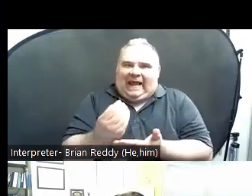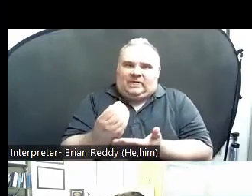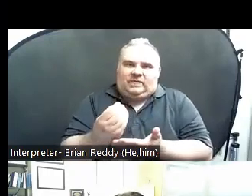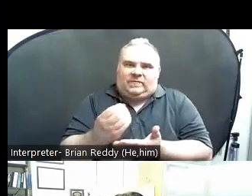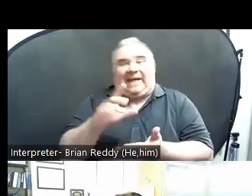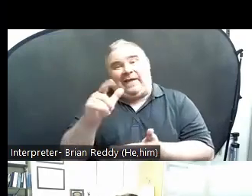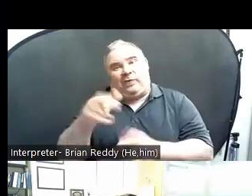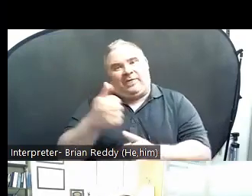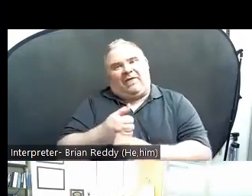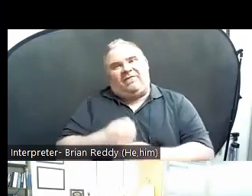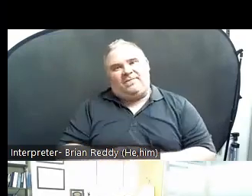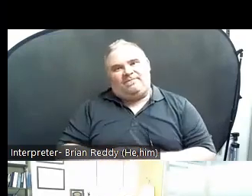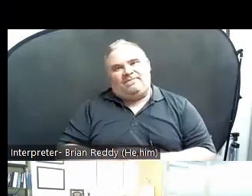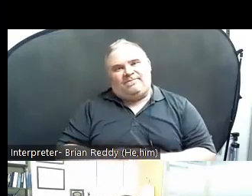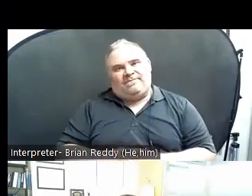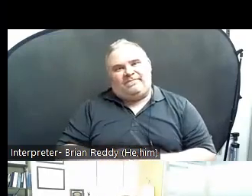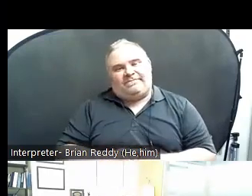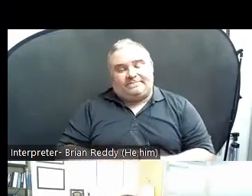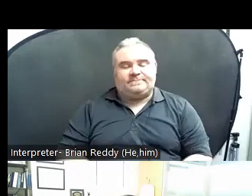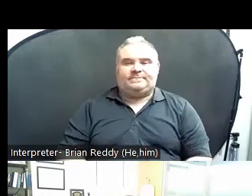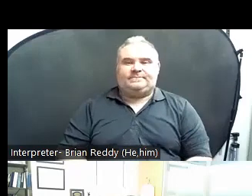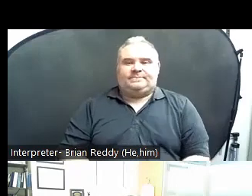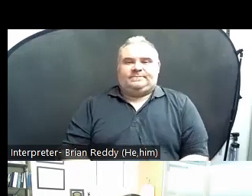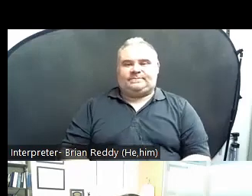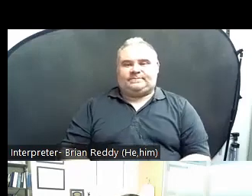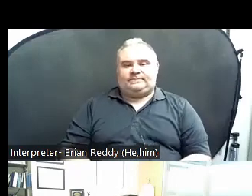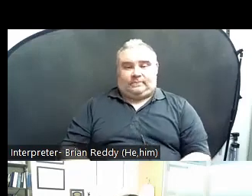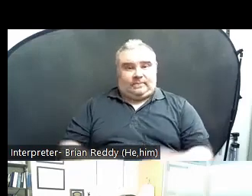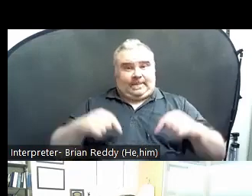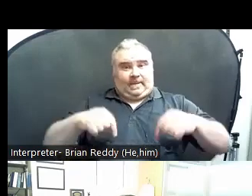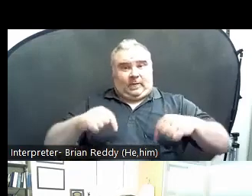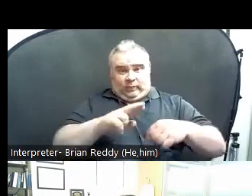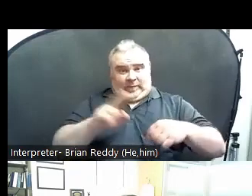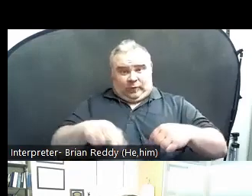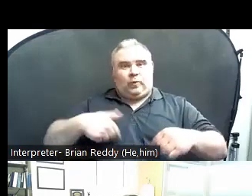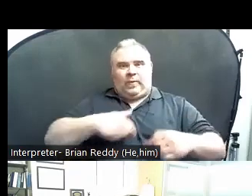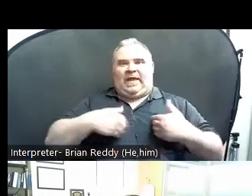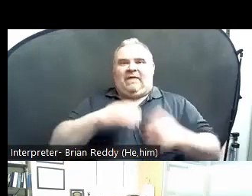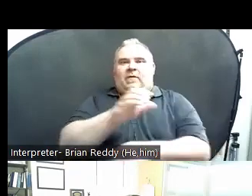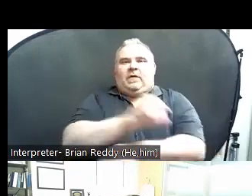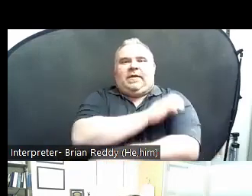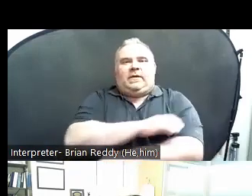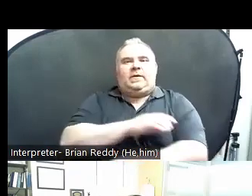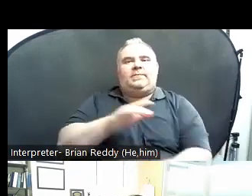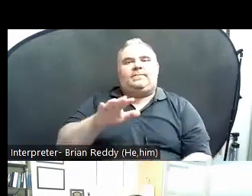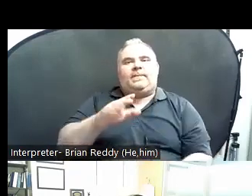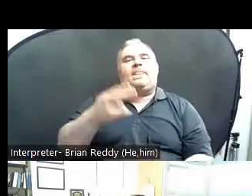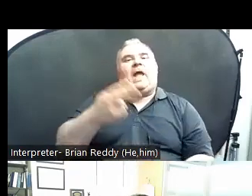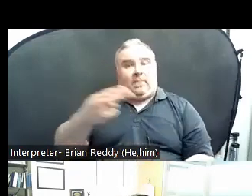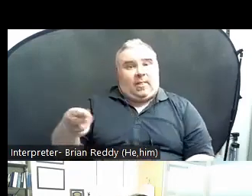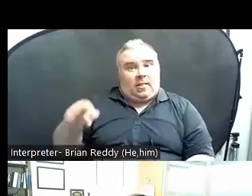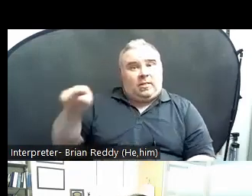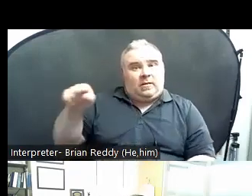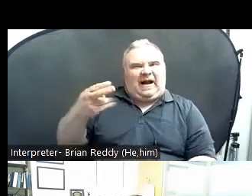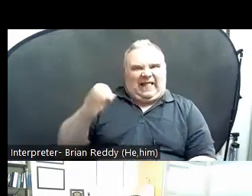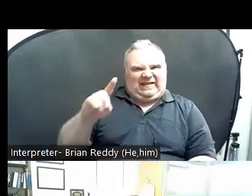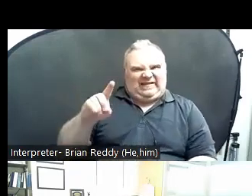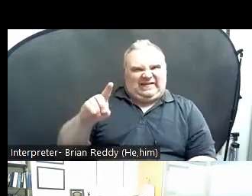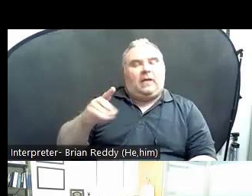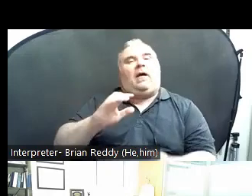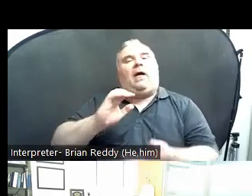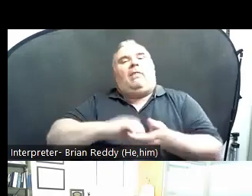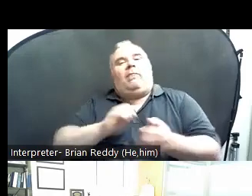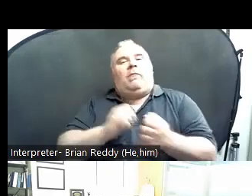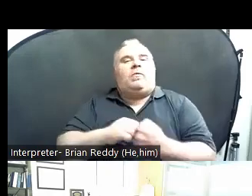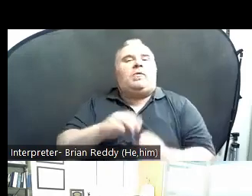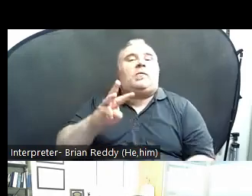treatment. We have a clinic in our here in Rochester that's at Highland Hospital, but as part of the Wilmot Cancer